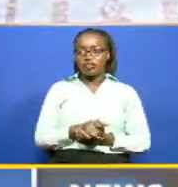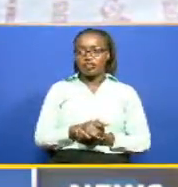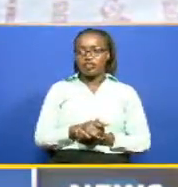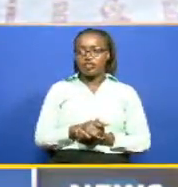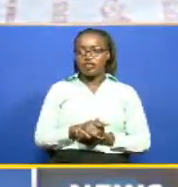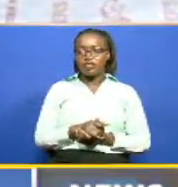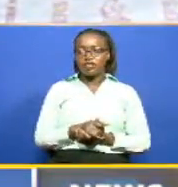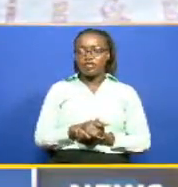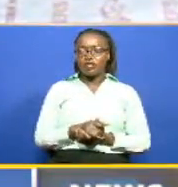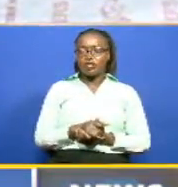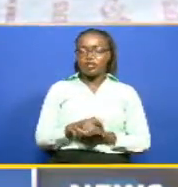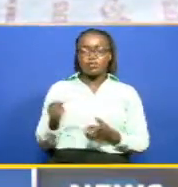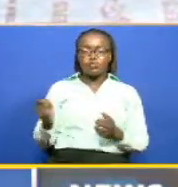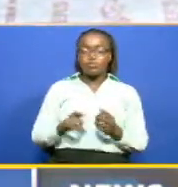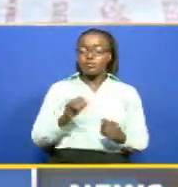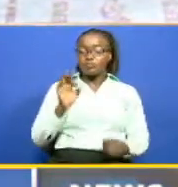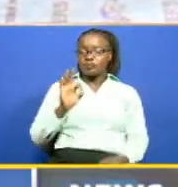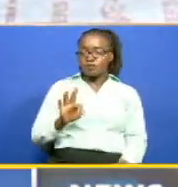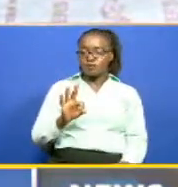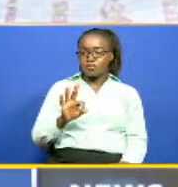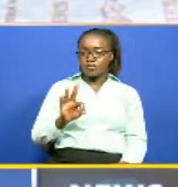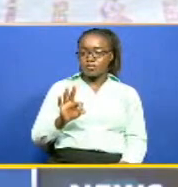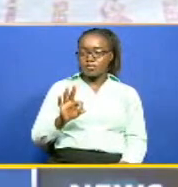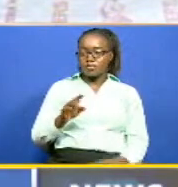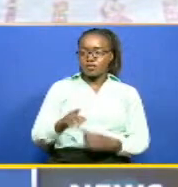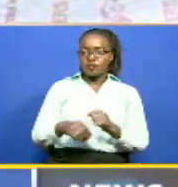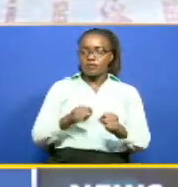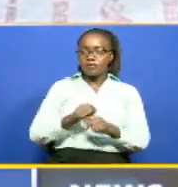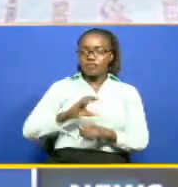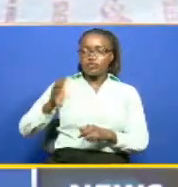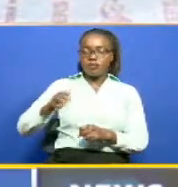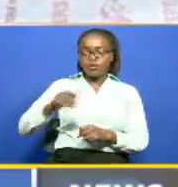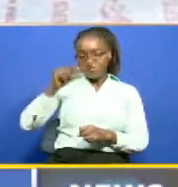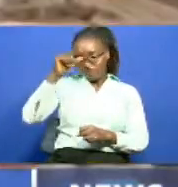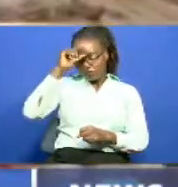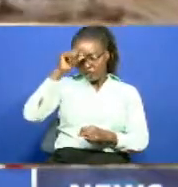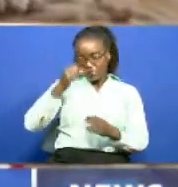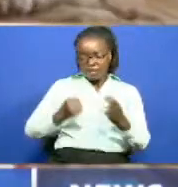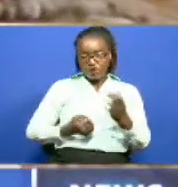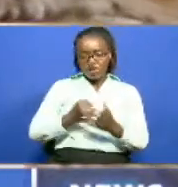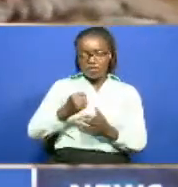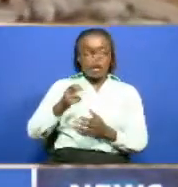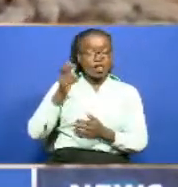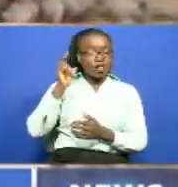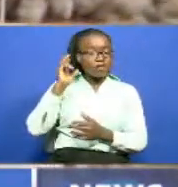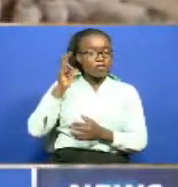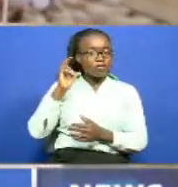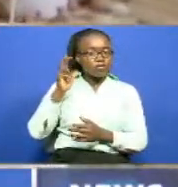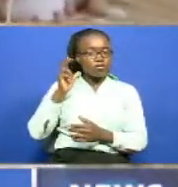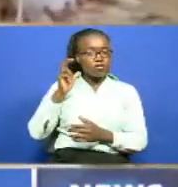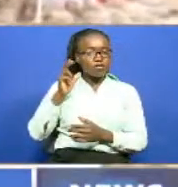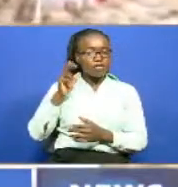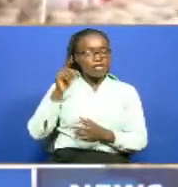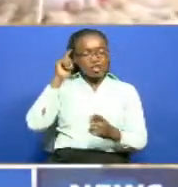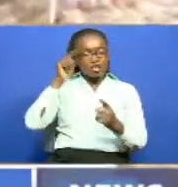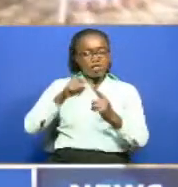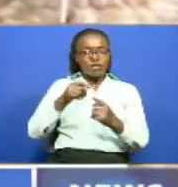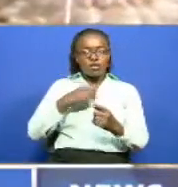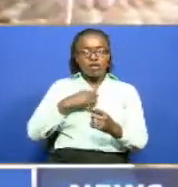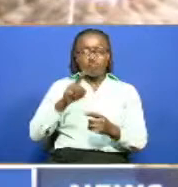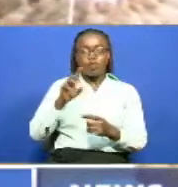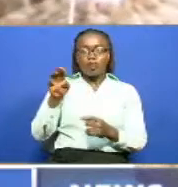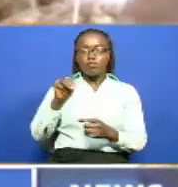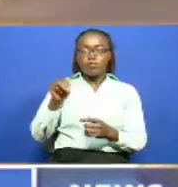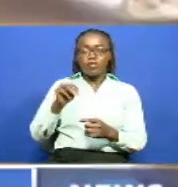In March this year, the county government of Kirinyaga launched a poultry project targeting to produce 1 million eggs monthly in an